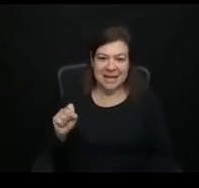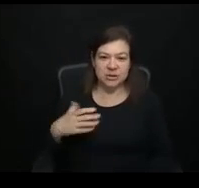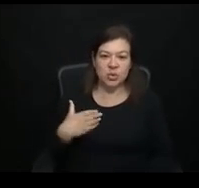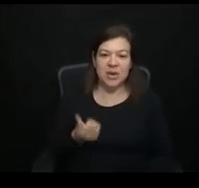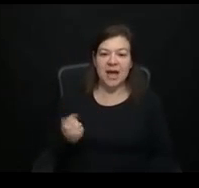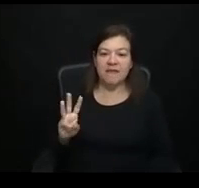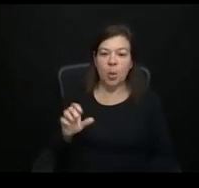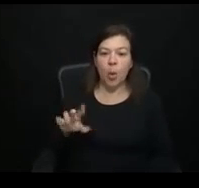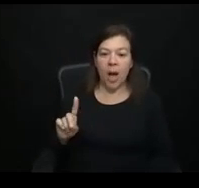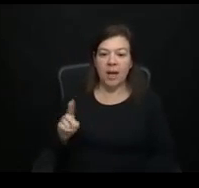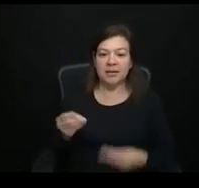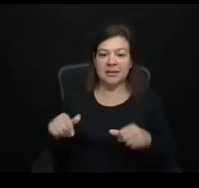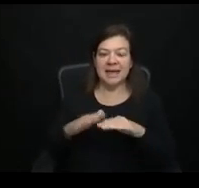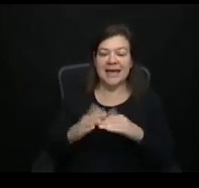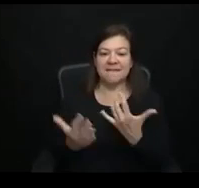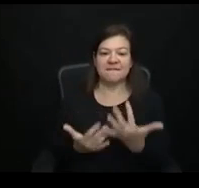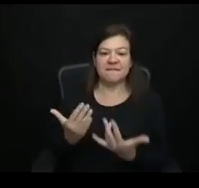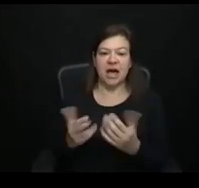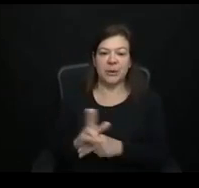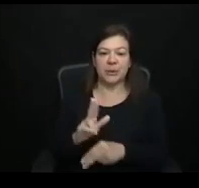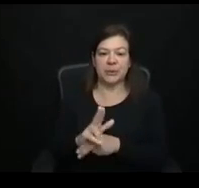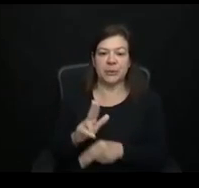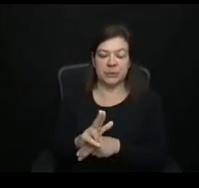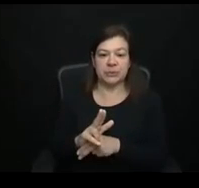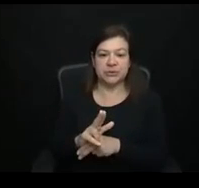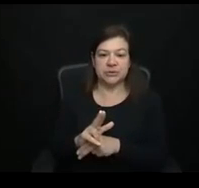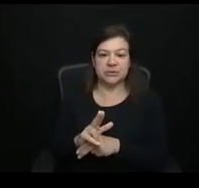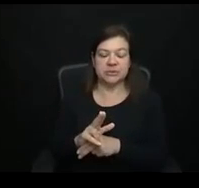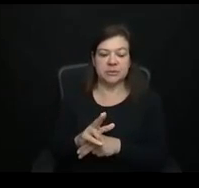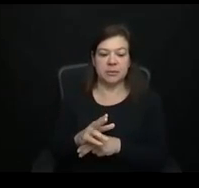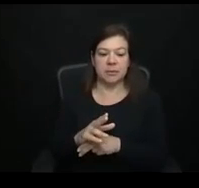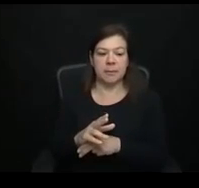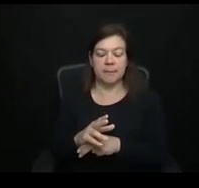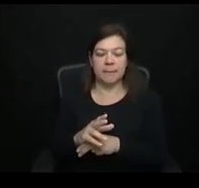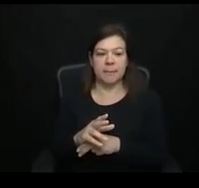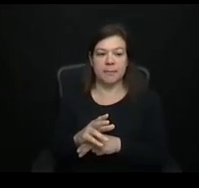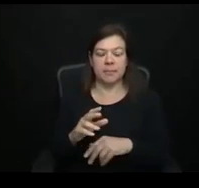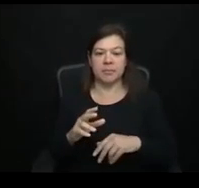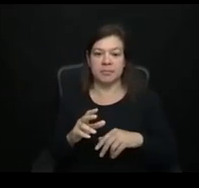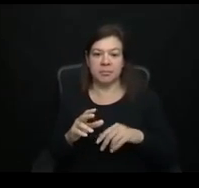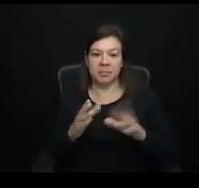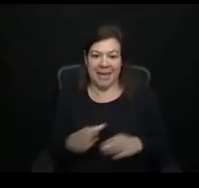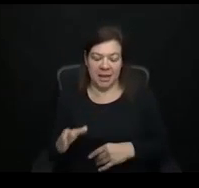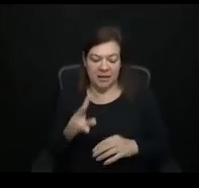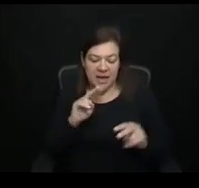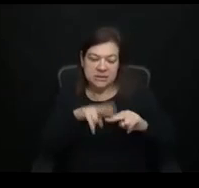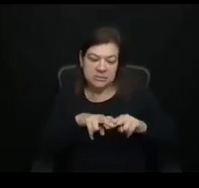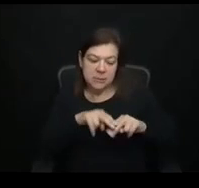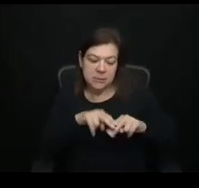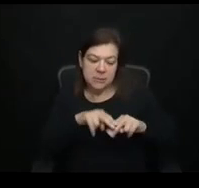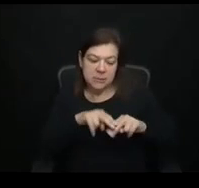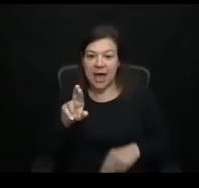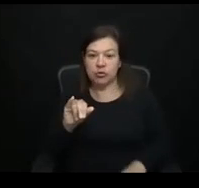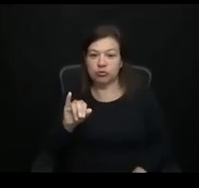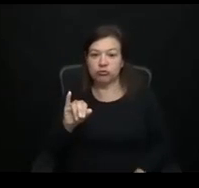fire use module out there. They spend a lot of time analyzing, sitting on rimrock, looking at the fire, trying to figure out ways to get down